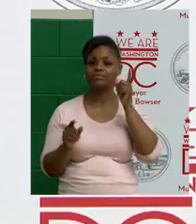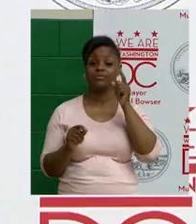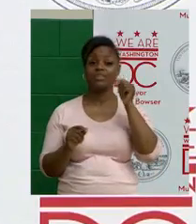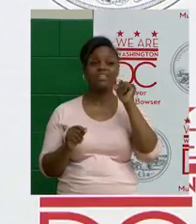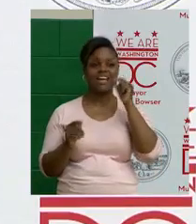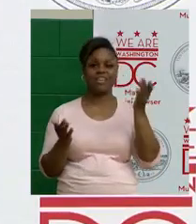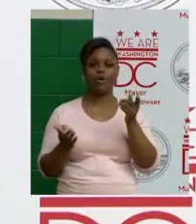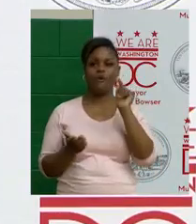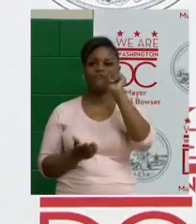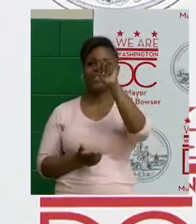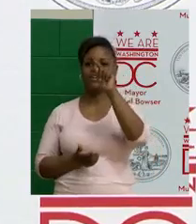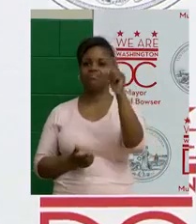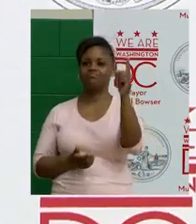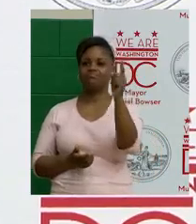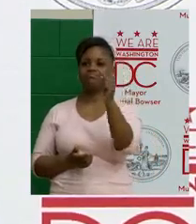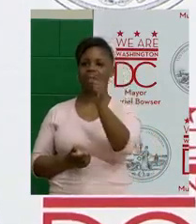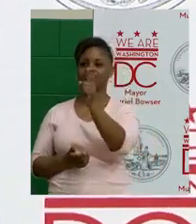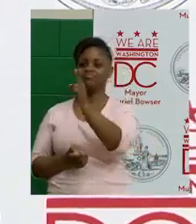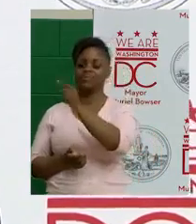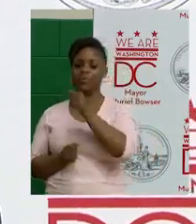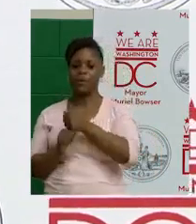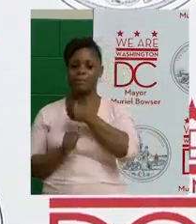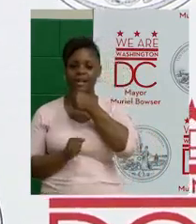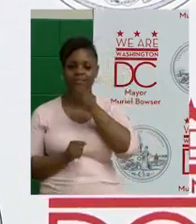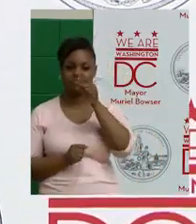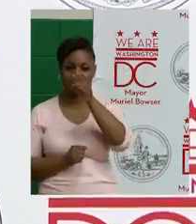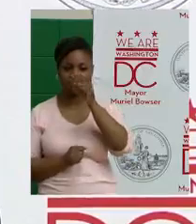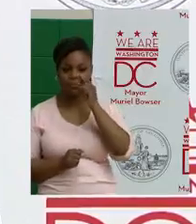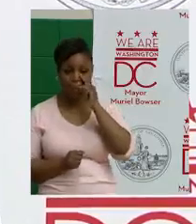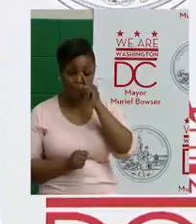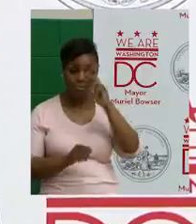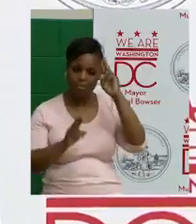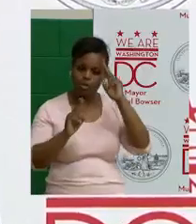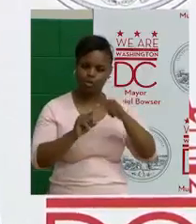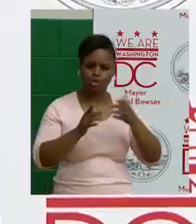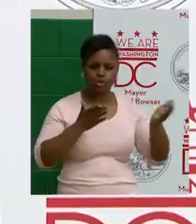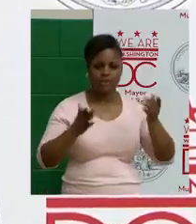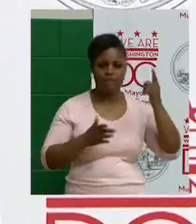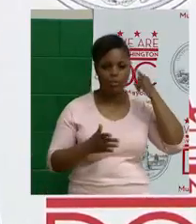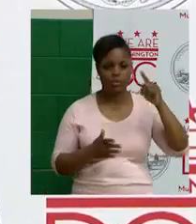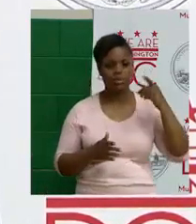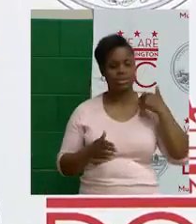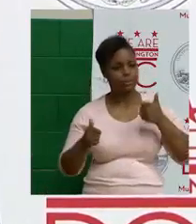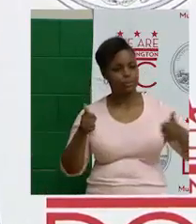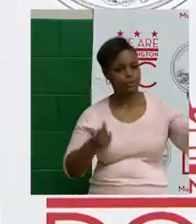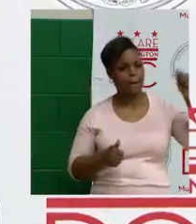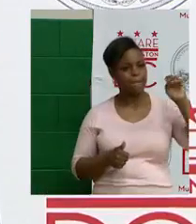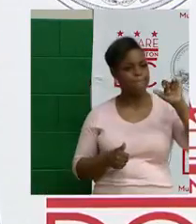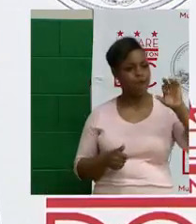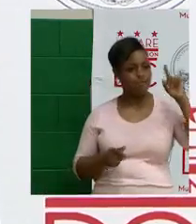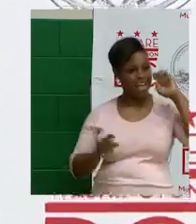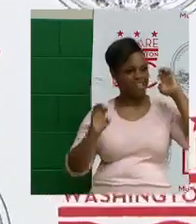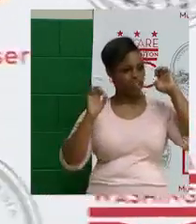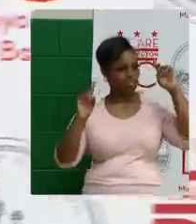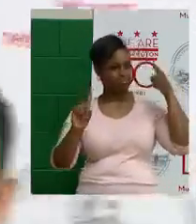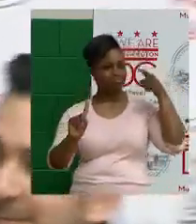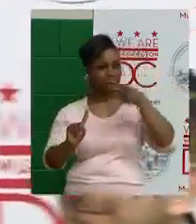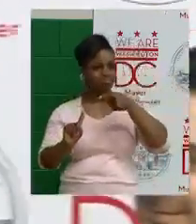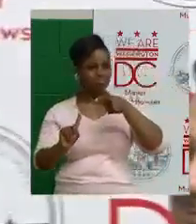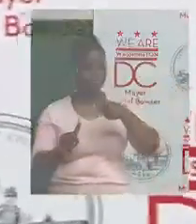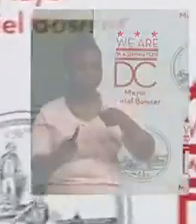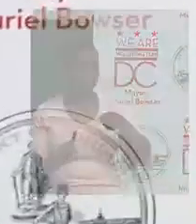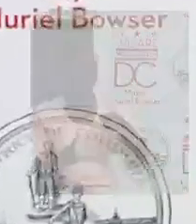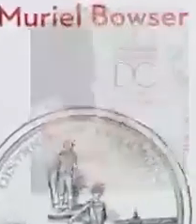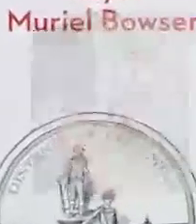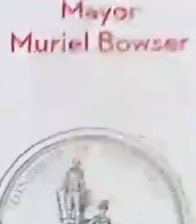It is an honor to serve as Mayor Bowser's Deputy Mayor for Education, and to share with you some of the priorities that we have invested over the first